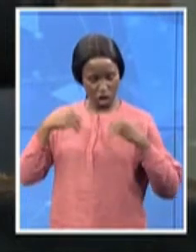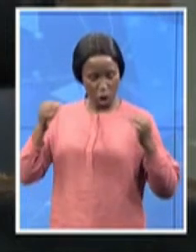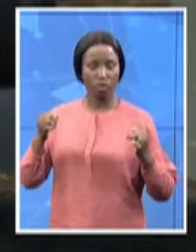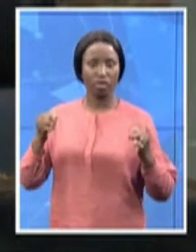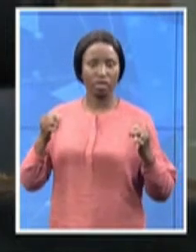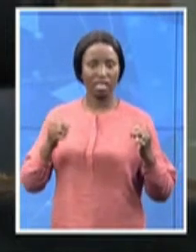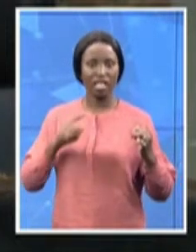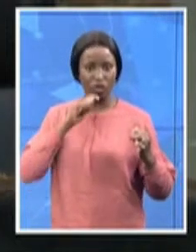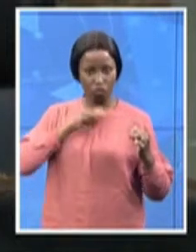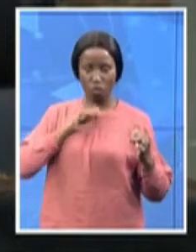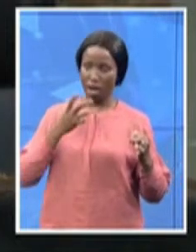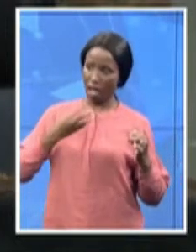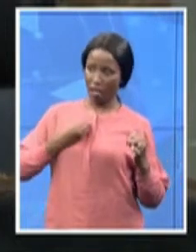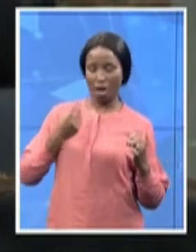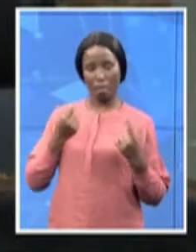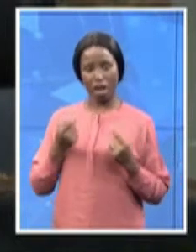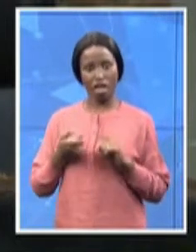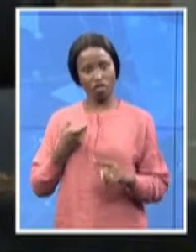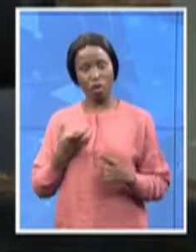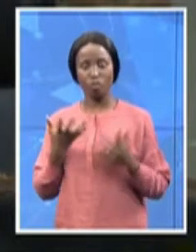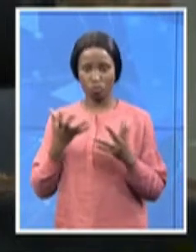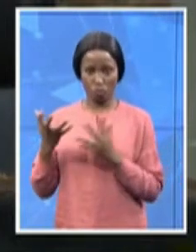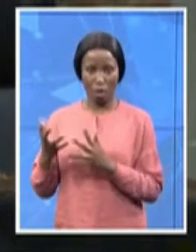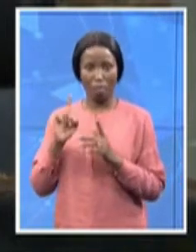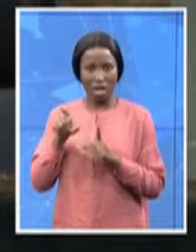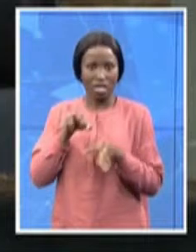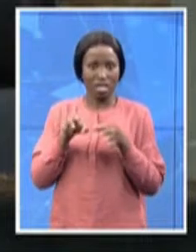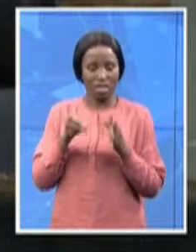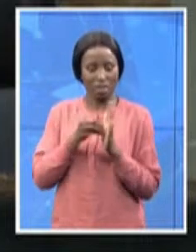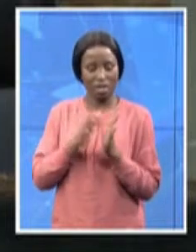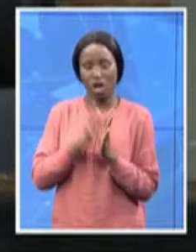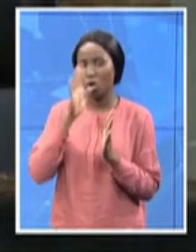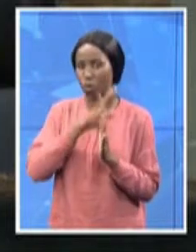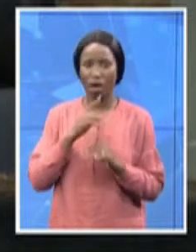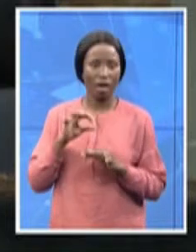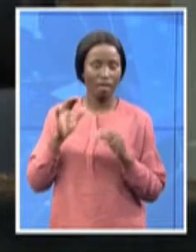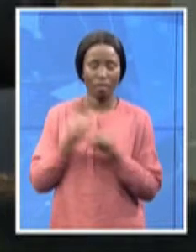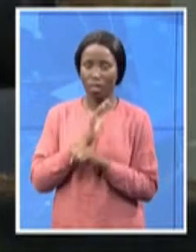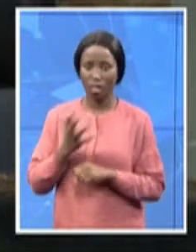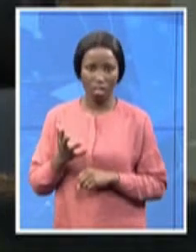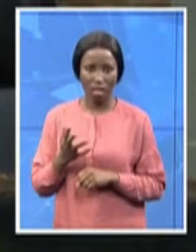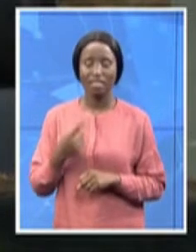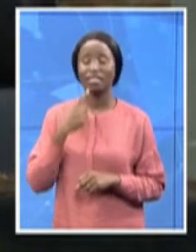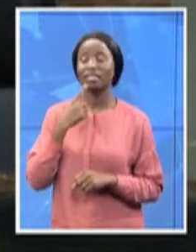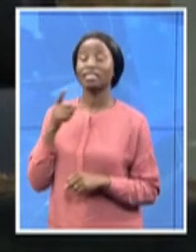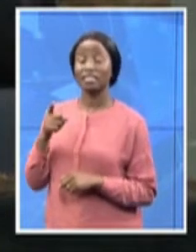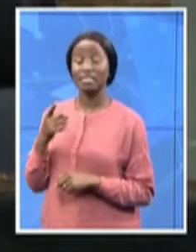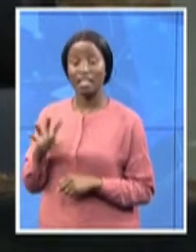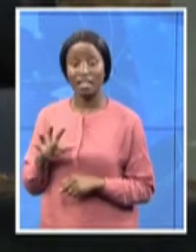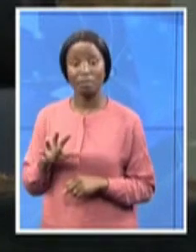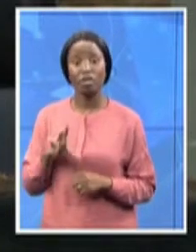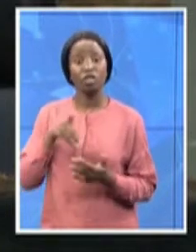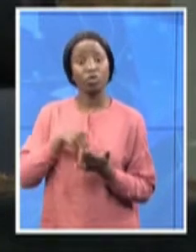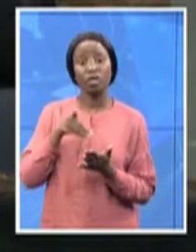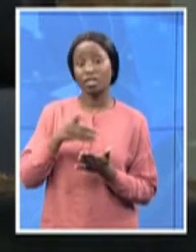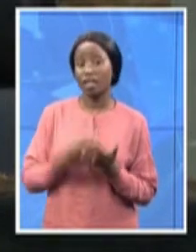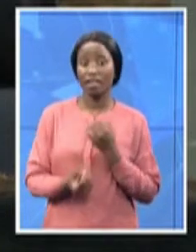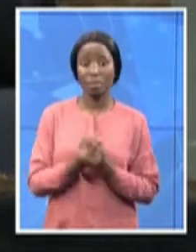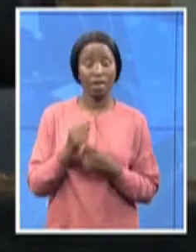said they were not donations to him, but to a structure within his political party, the